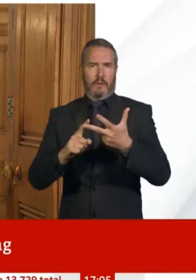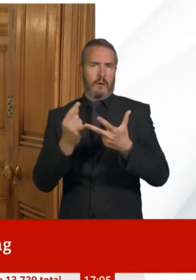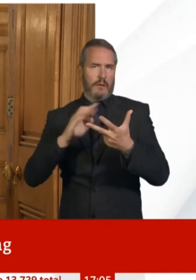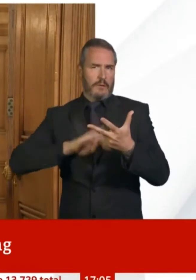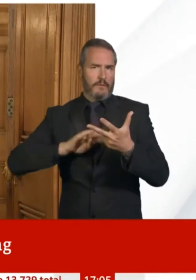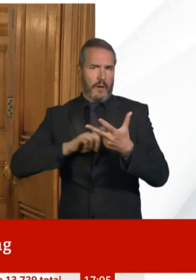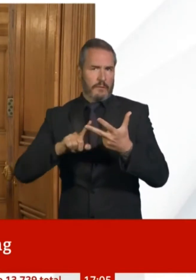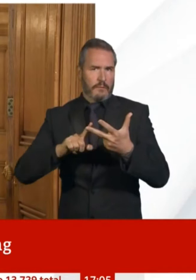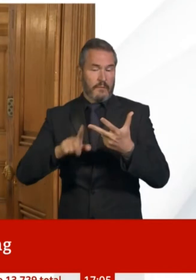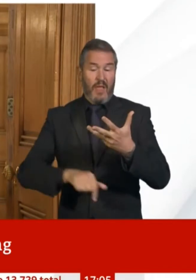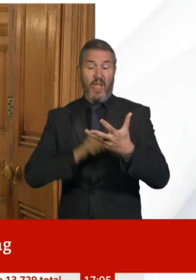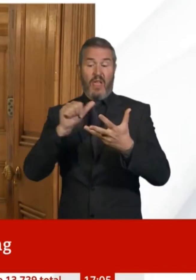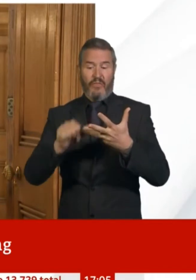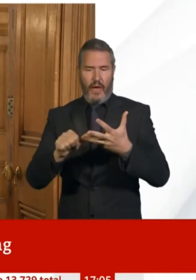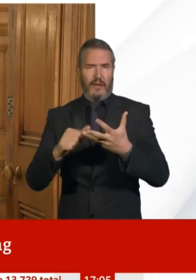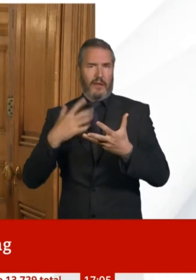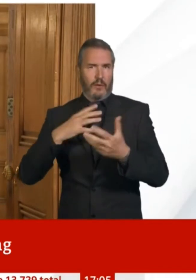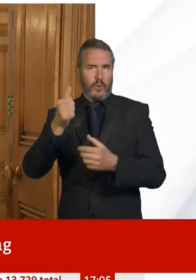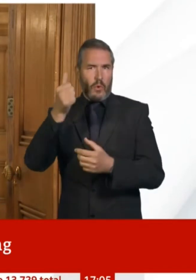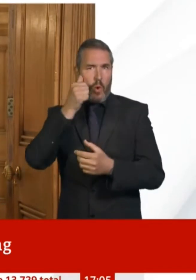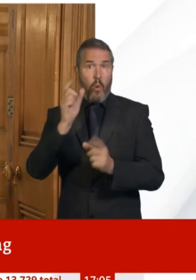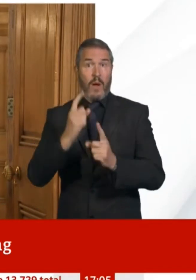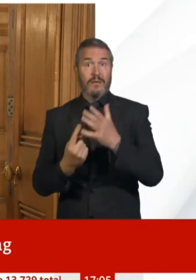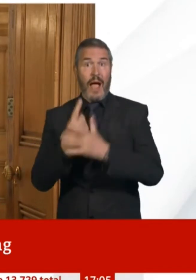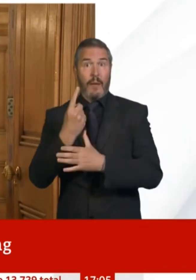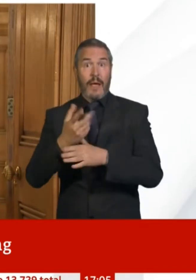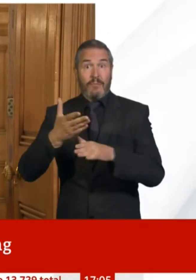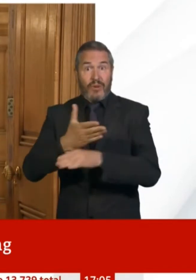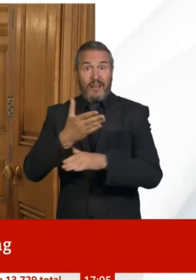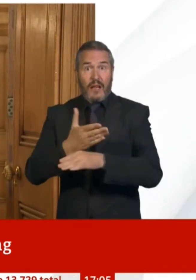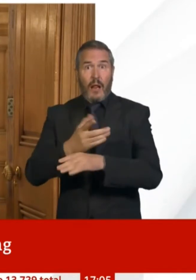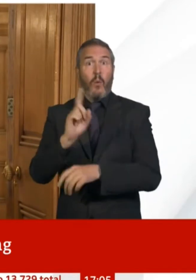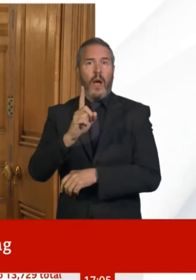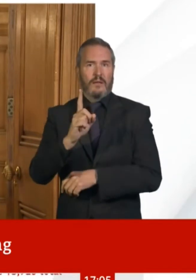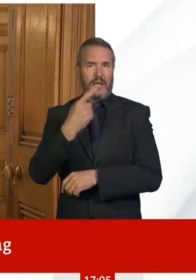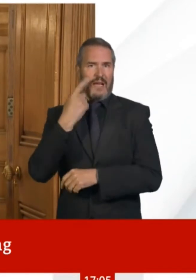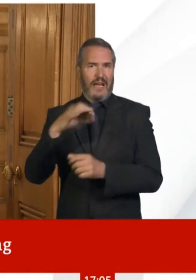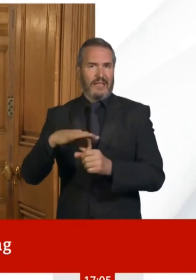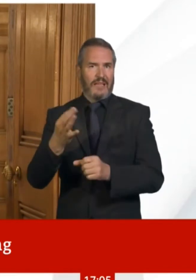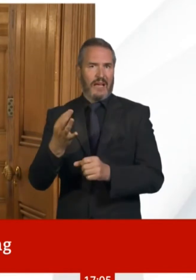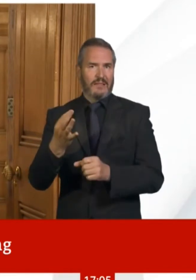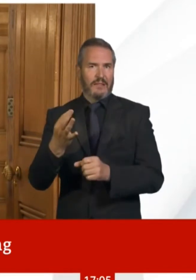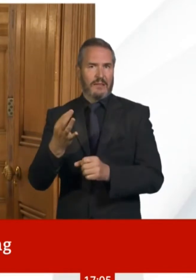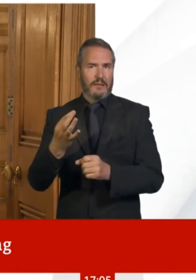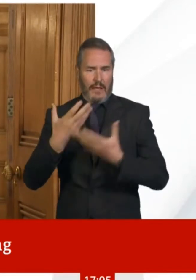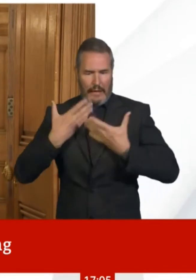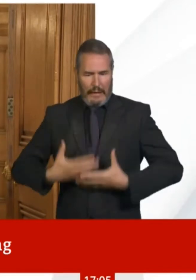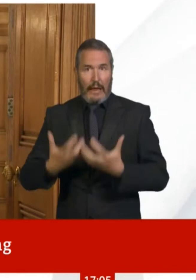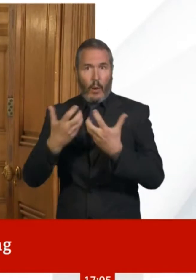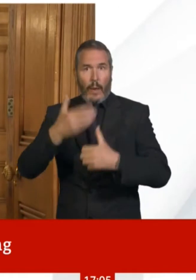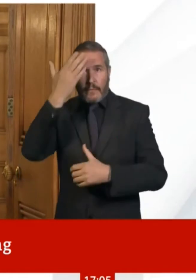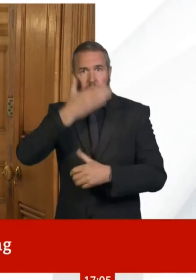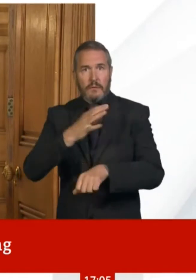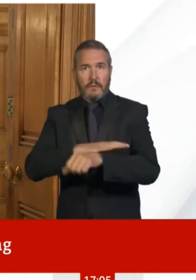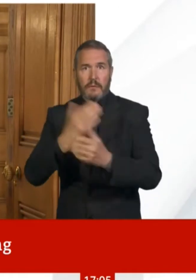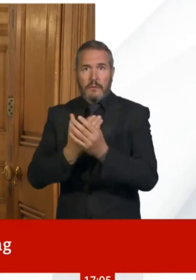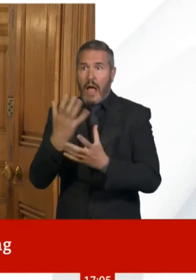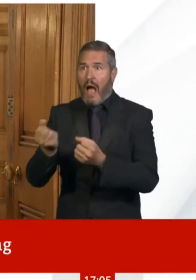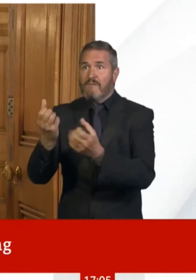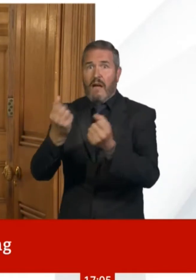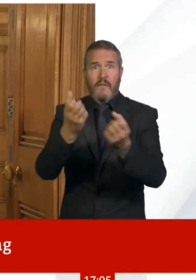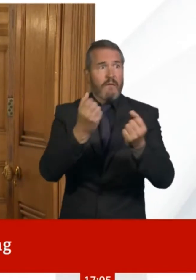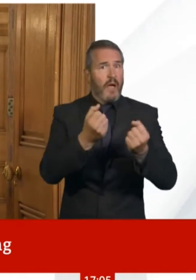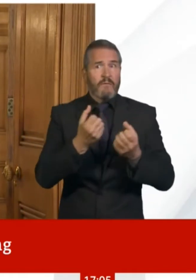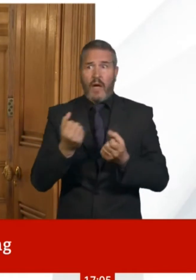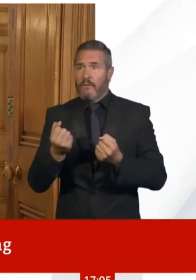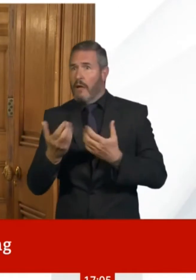Fourth, we need to be confident that the range of operational challenges, including testing capacity and PPE, are in hand with supply able